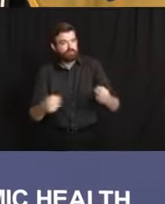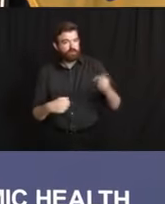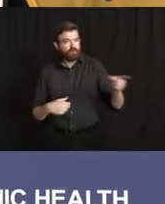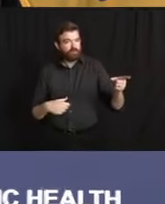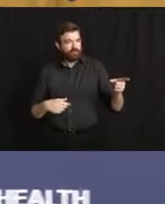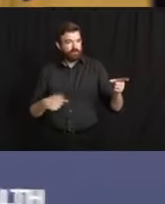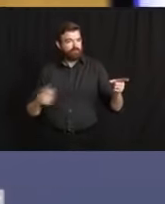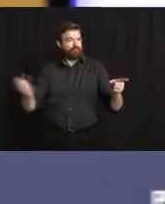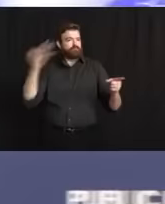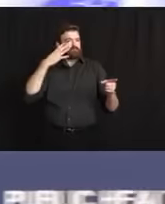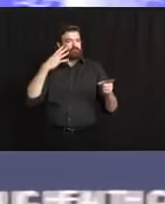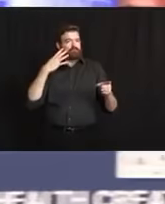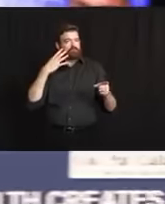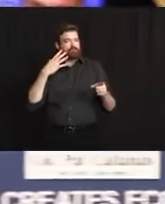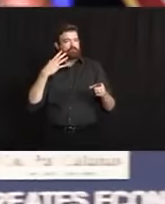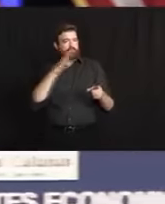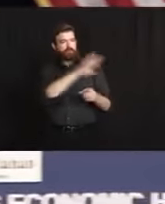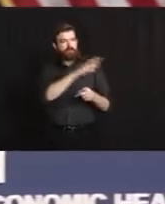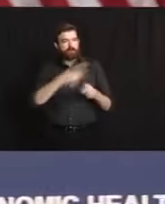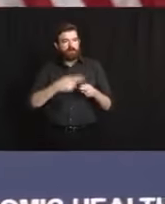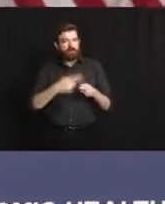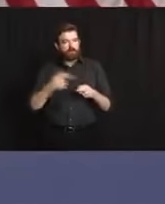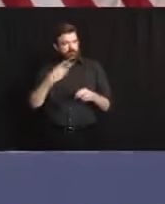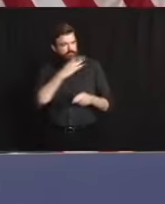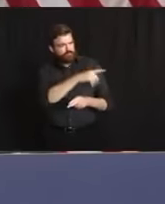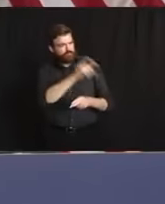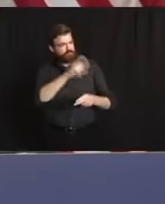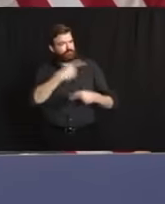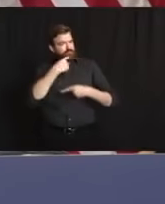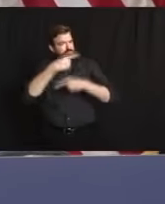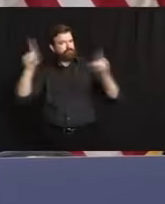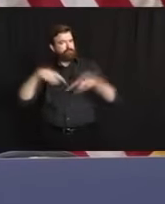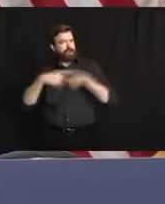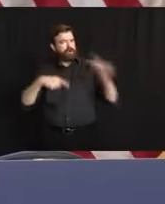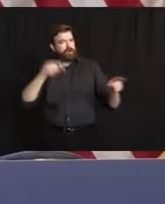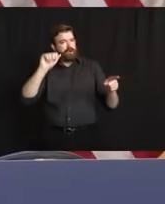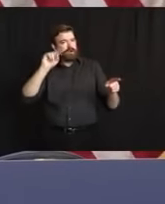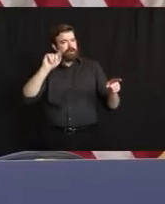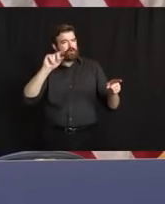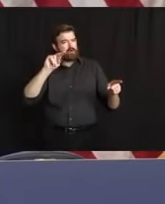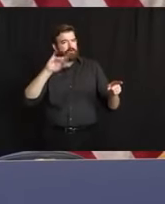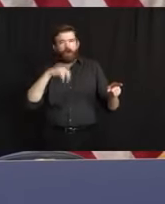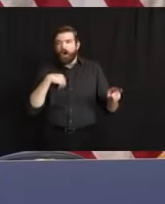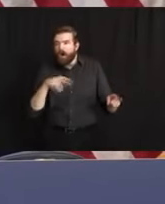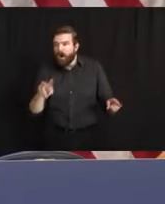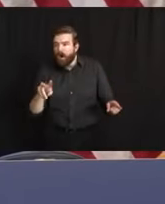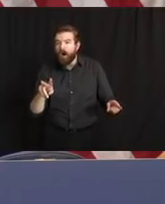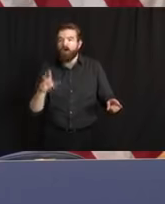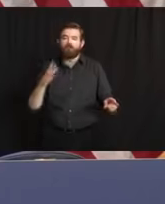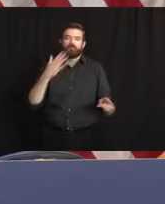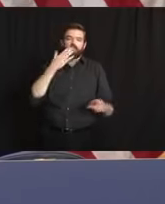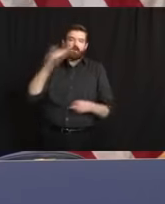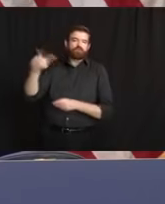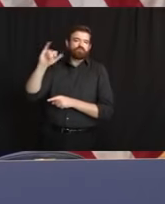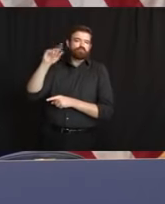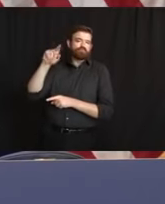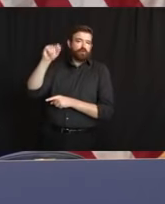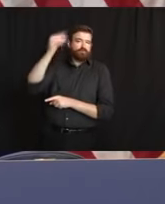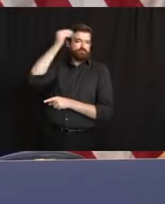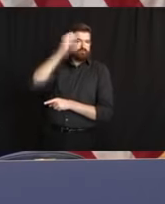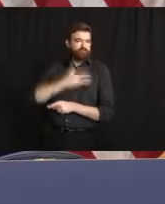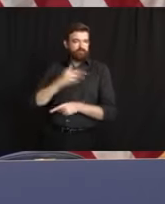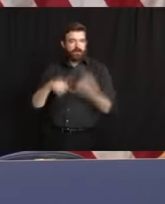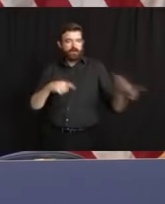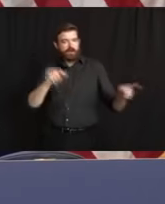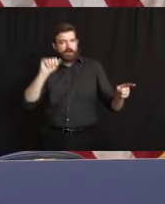report? Thanks, Governor. Good afternoon. Generally pretty quiet. There was 2 executive order compliance issues overnight. One